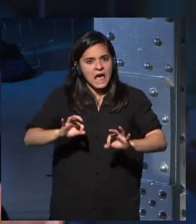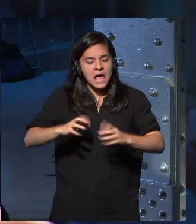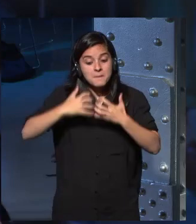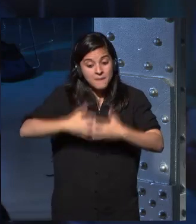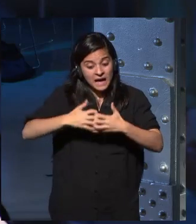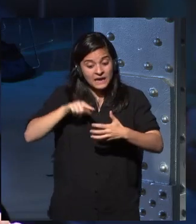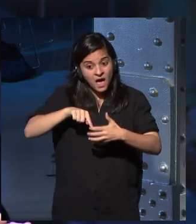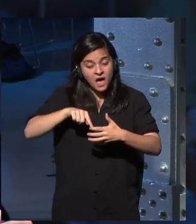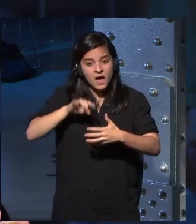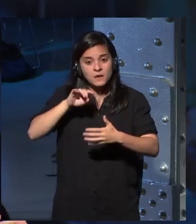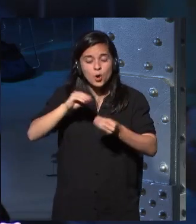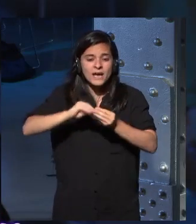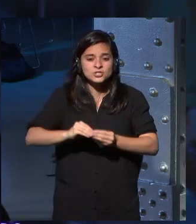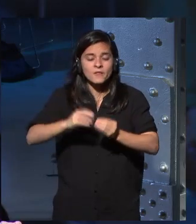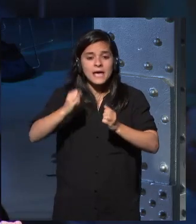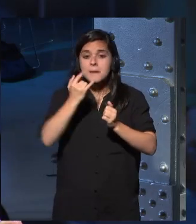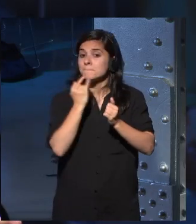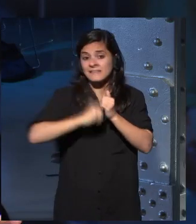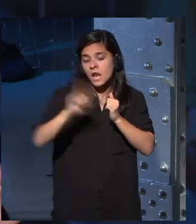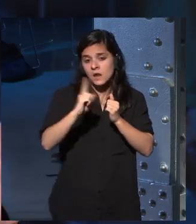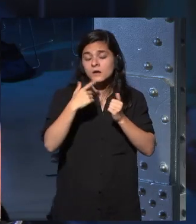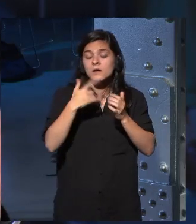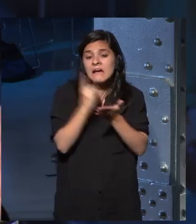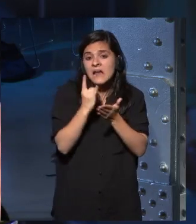but of flesh and blood.